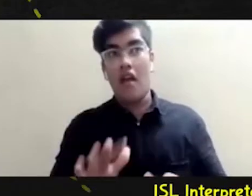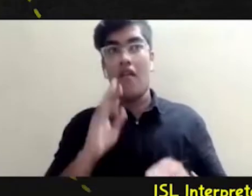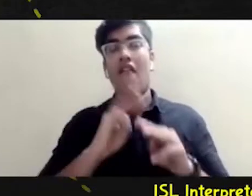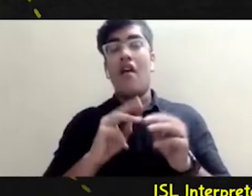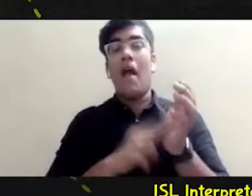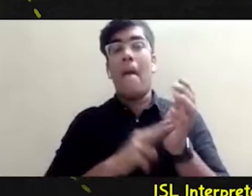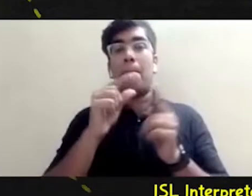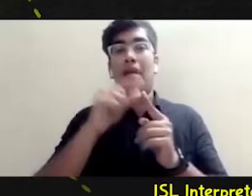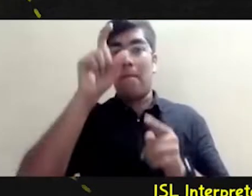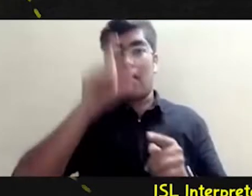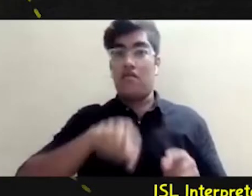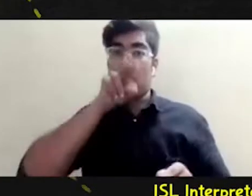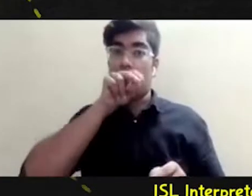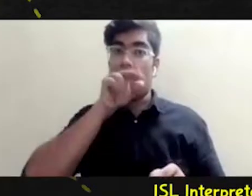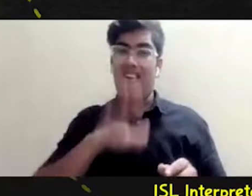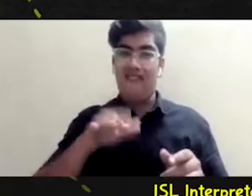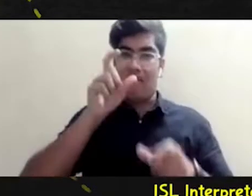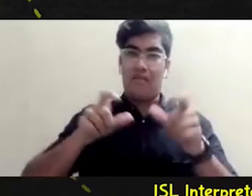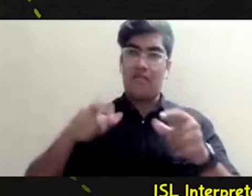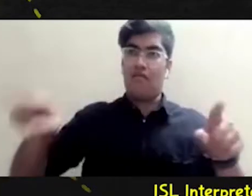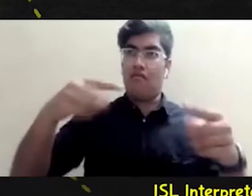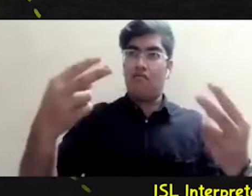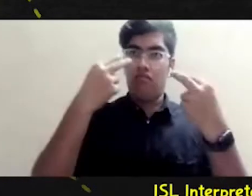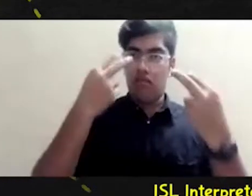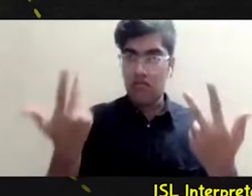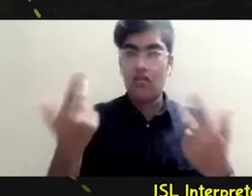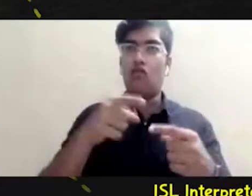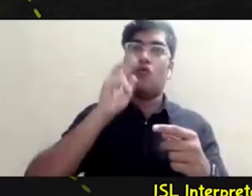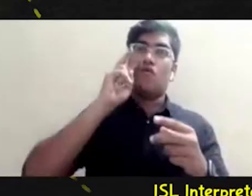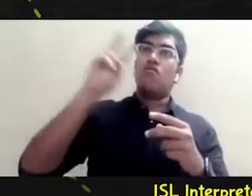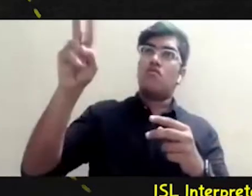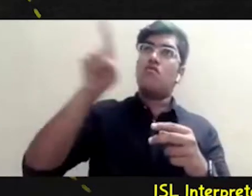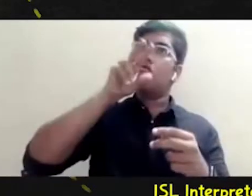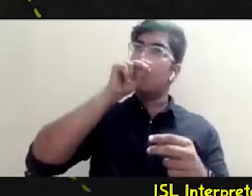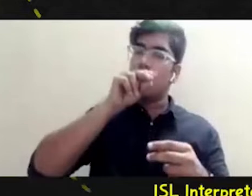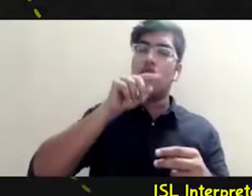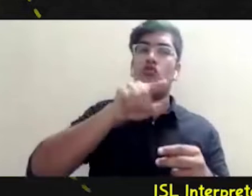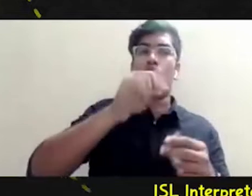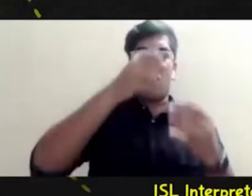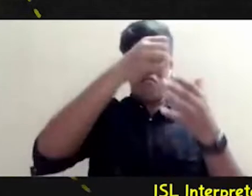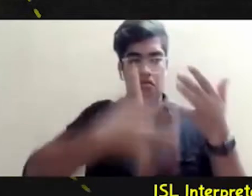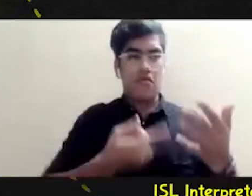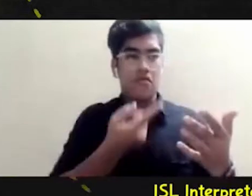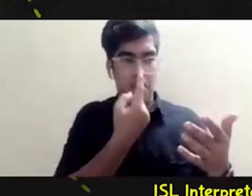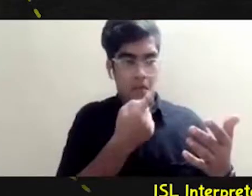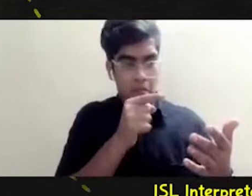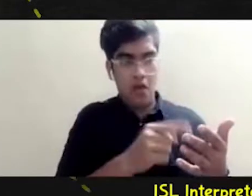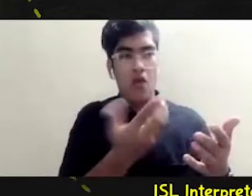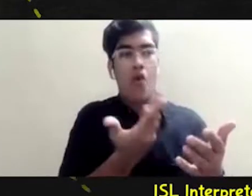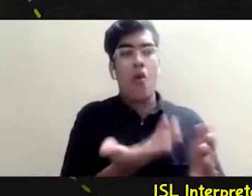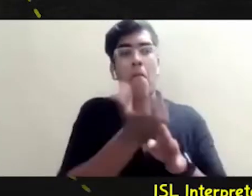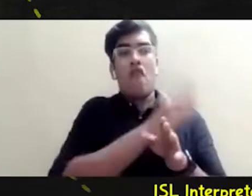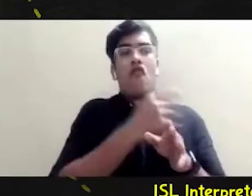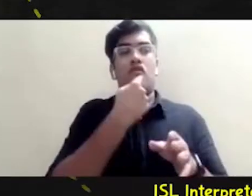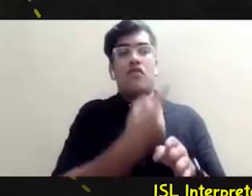public event or they're speaking anywhere that you are seeing them, this is your chance to sort of see their past track record